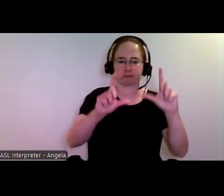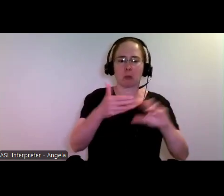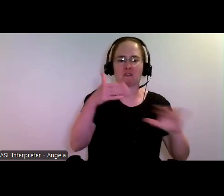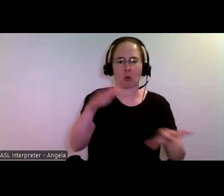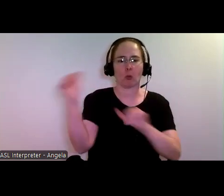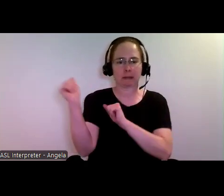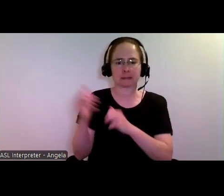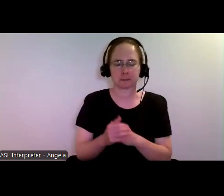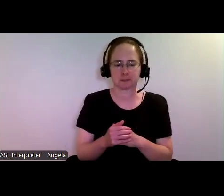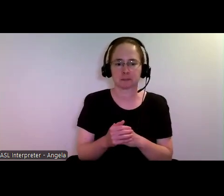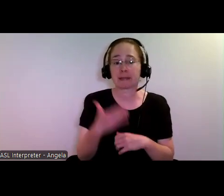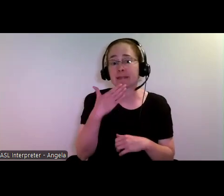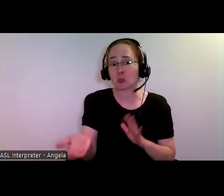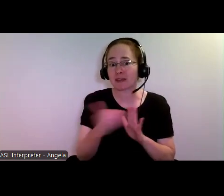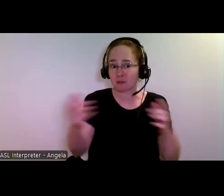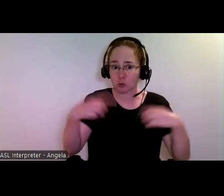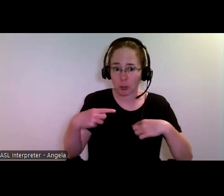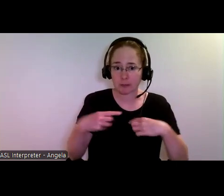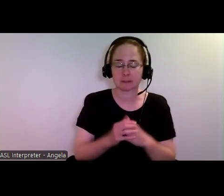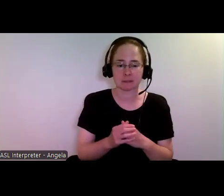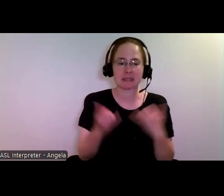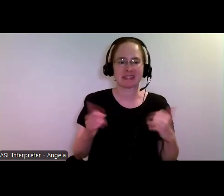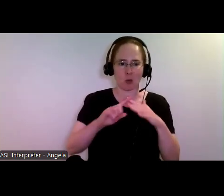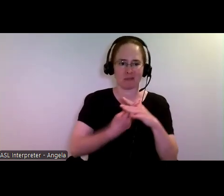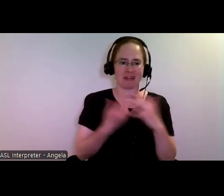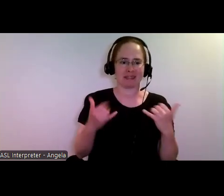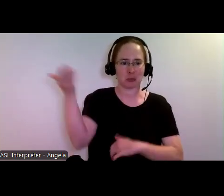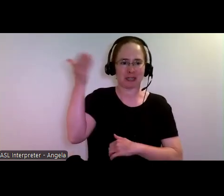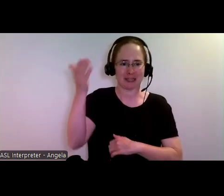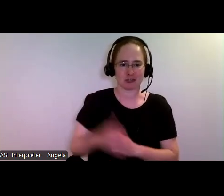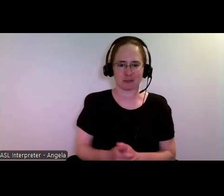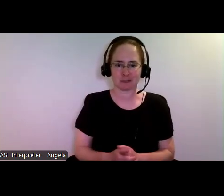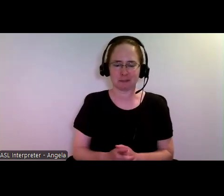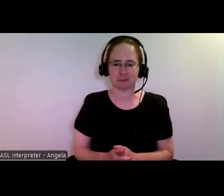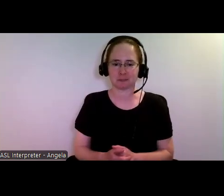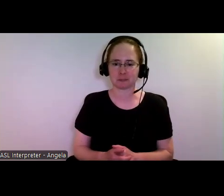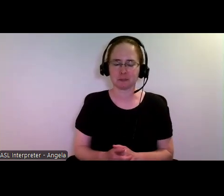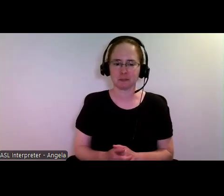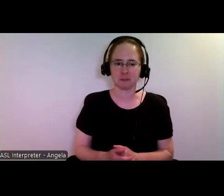platform. Thank you again for joining us, and we will now begin today's presentation.